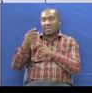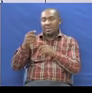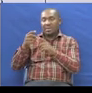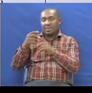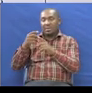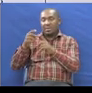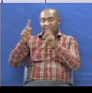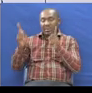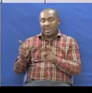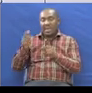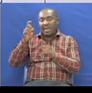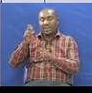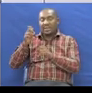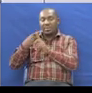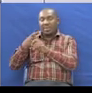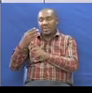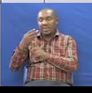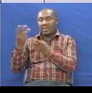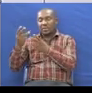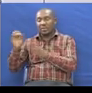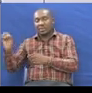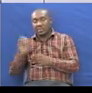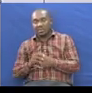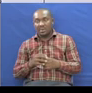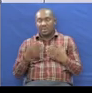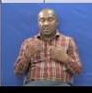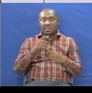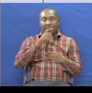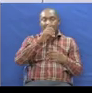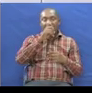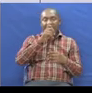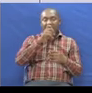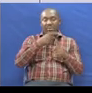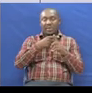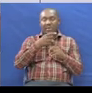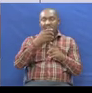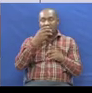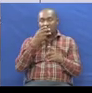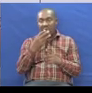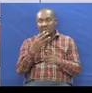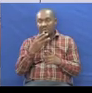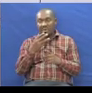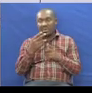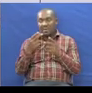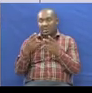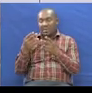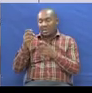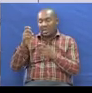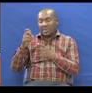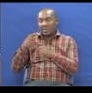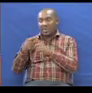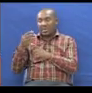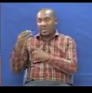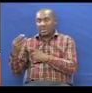is equal to 0. So x plus 3 is equal to 0, of which x is equal to negative 3, or x plus 3 is equal to 0, of which